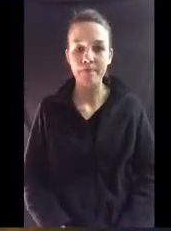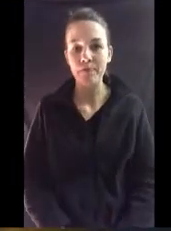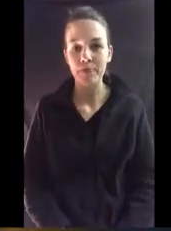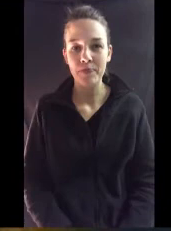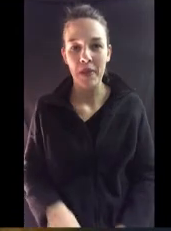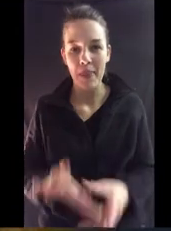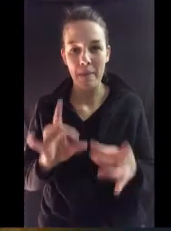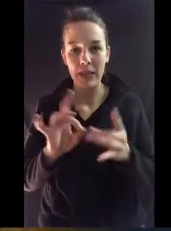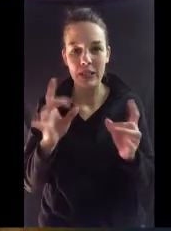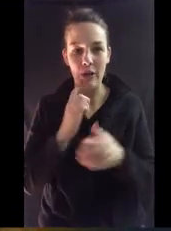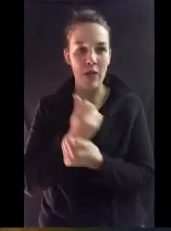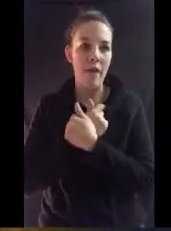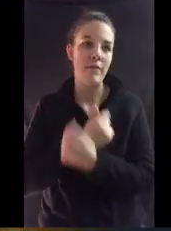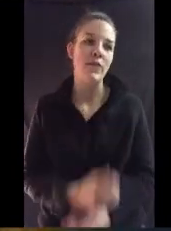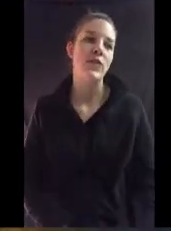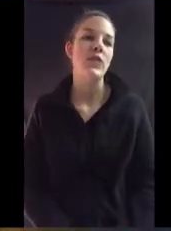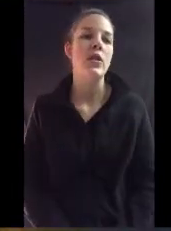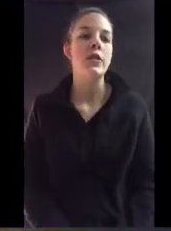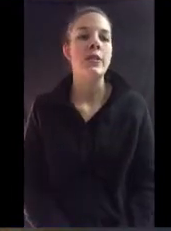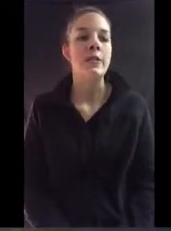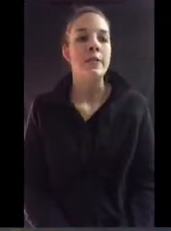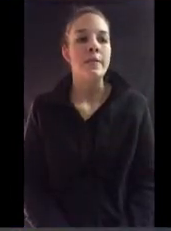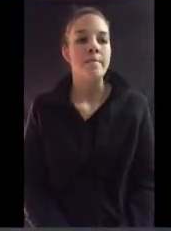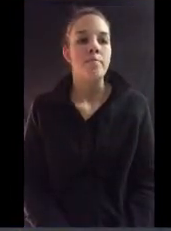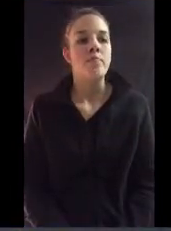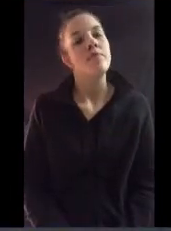to that message of love.